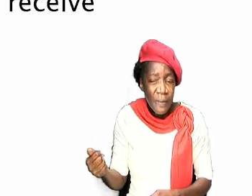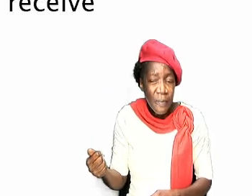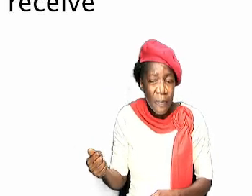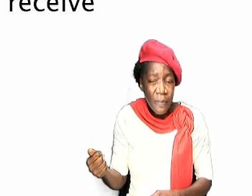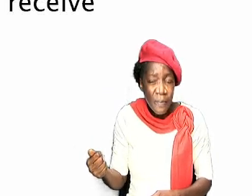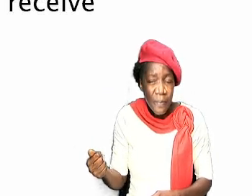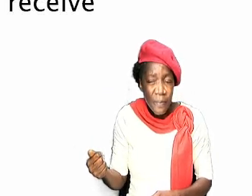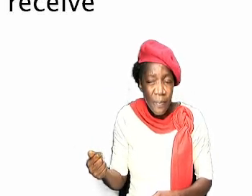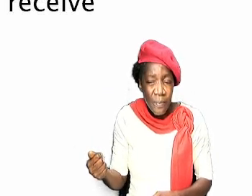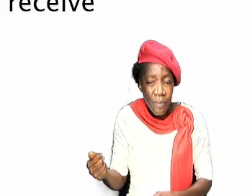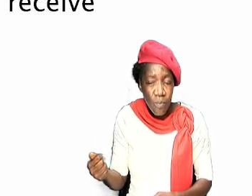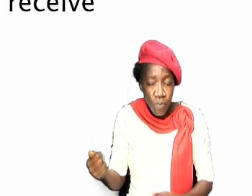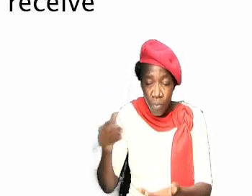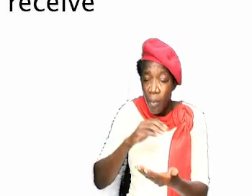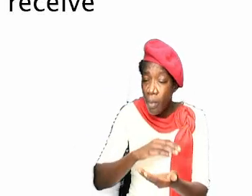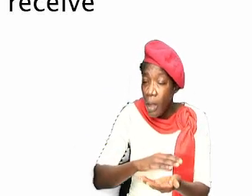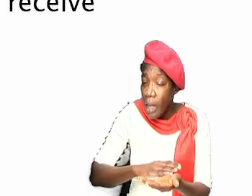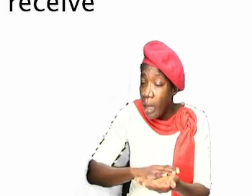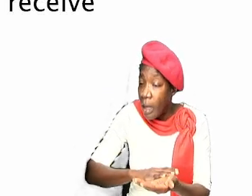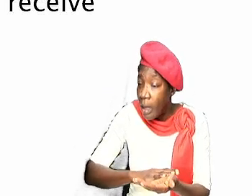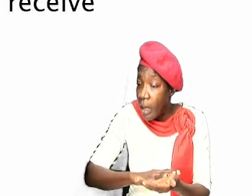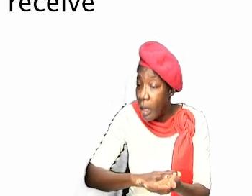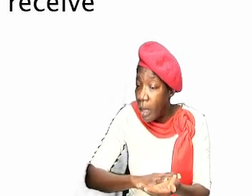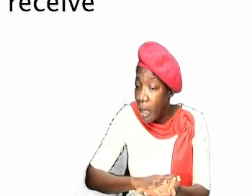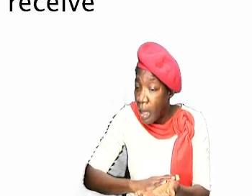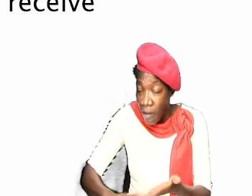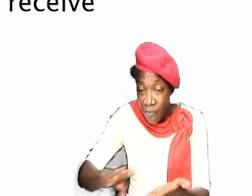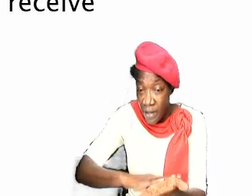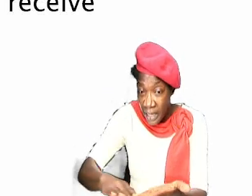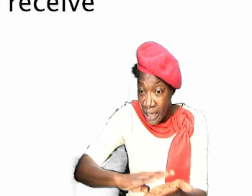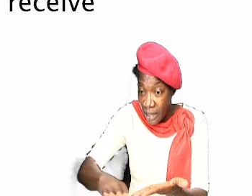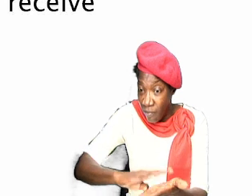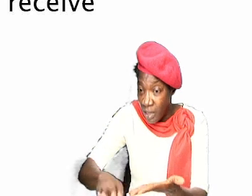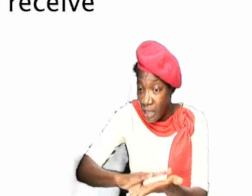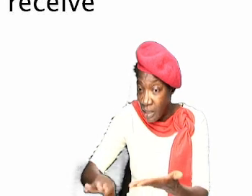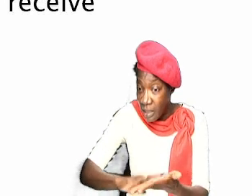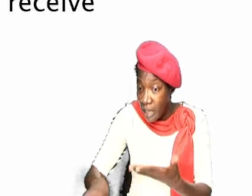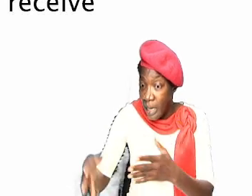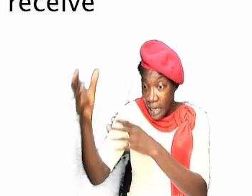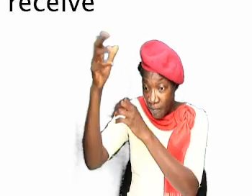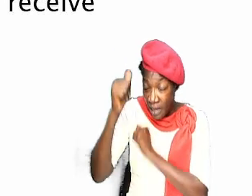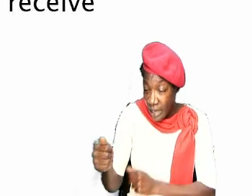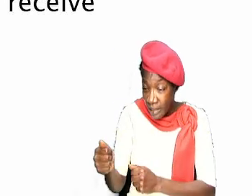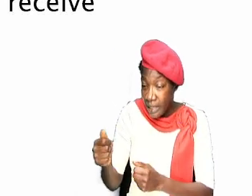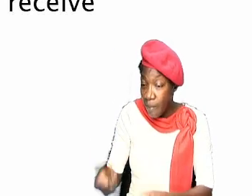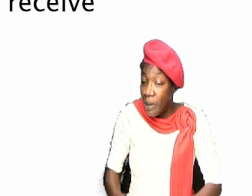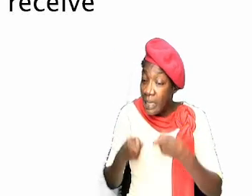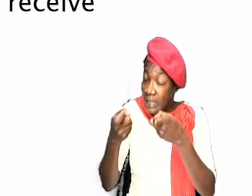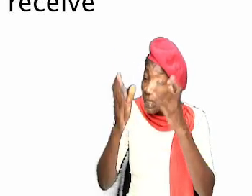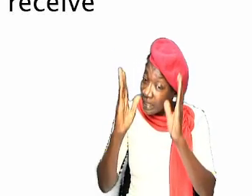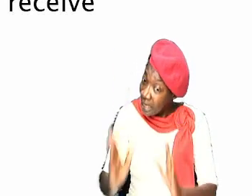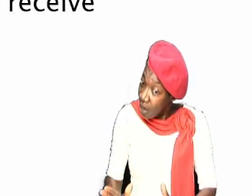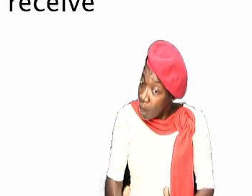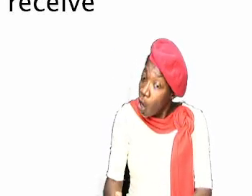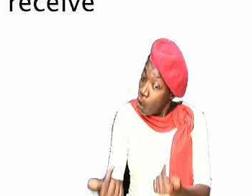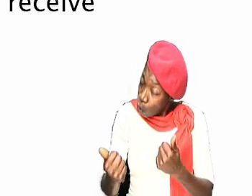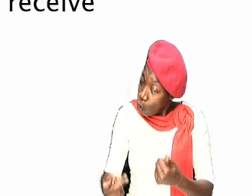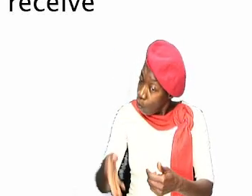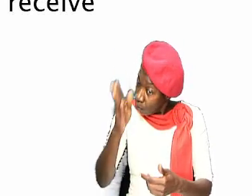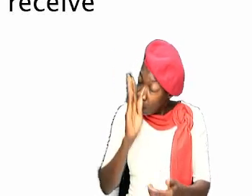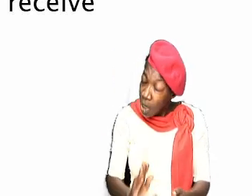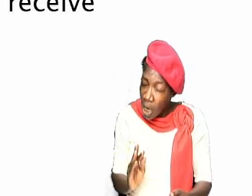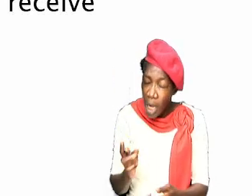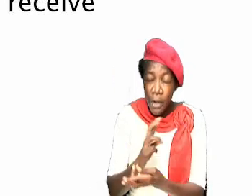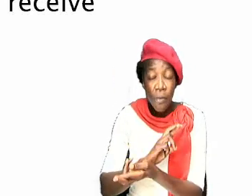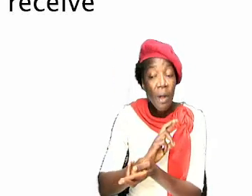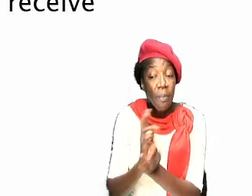the wrong. A person must first accept that, you know, they are a sinner, and then come to God with repentance. So anytime you